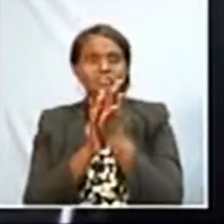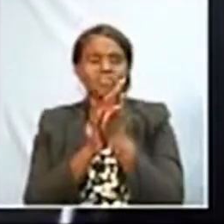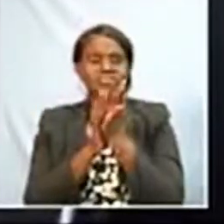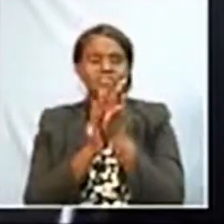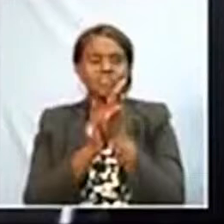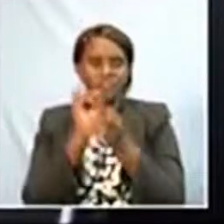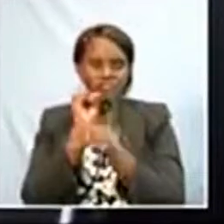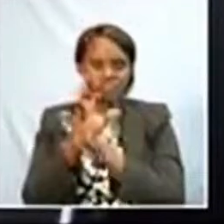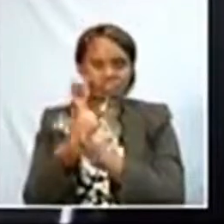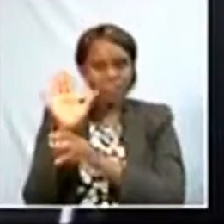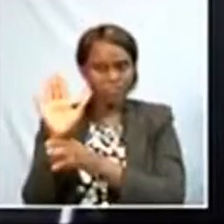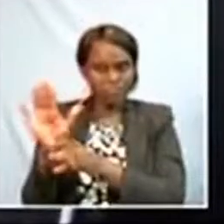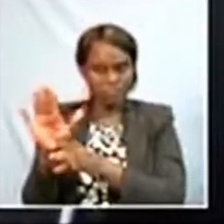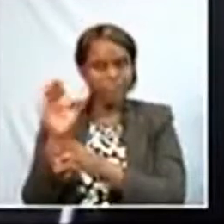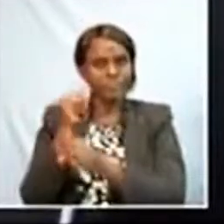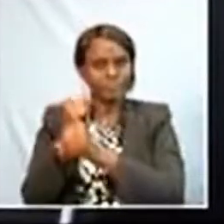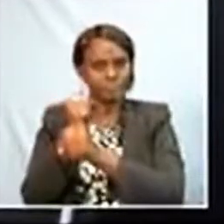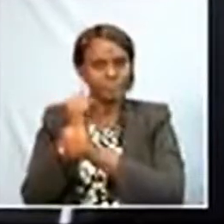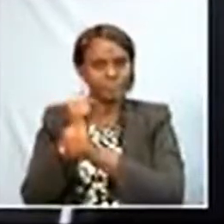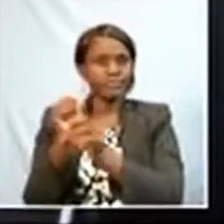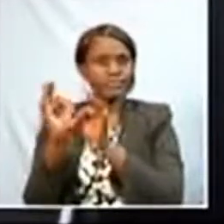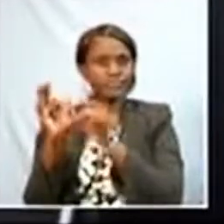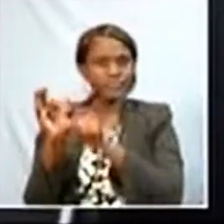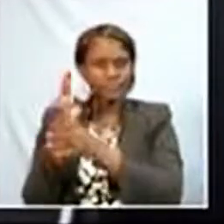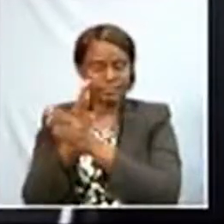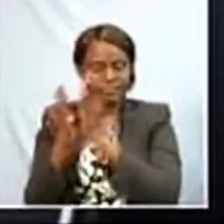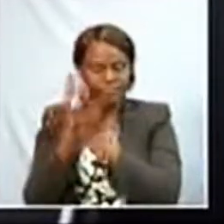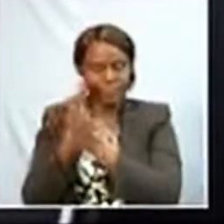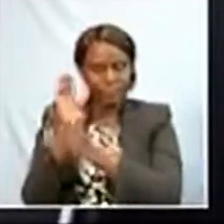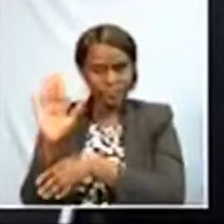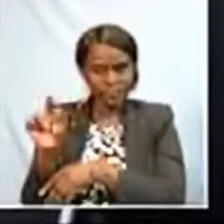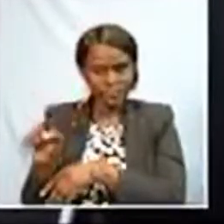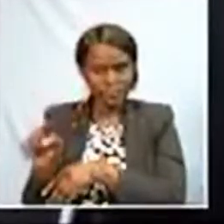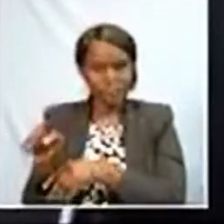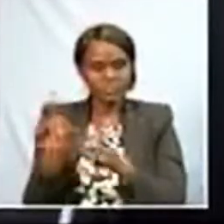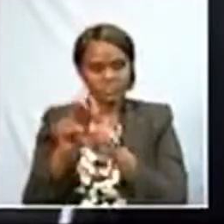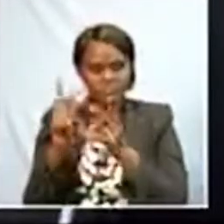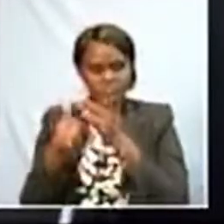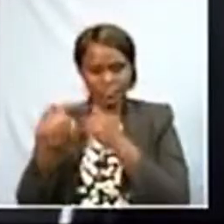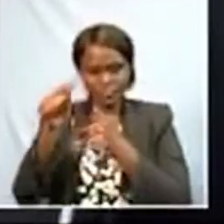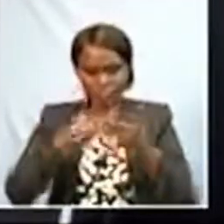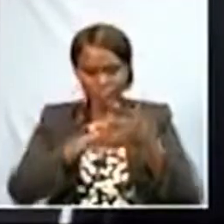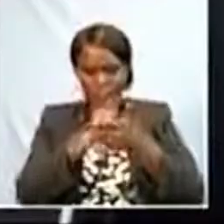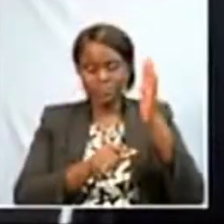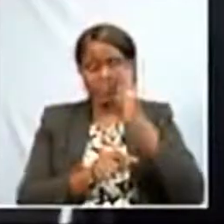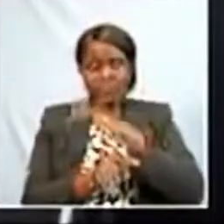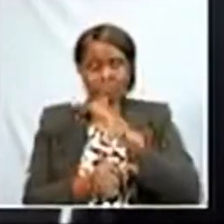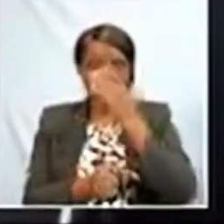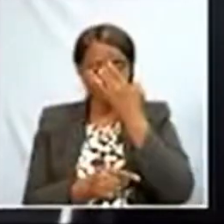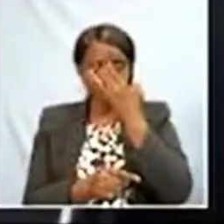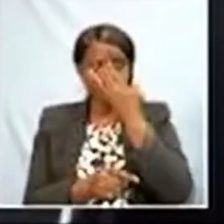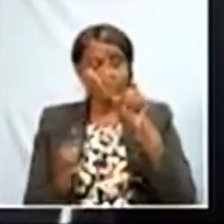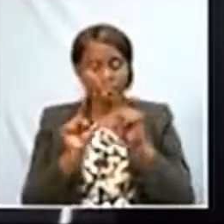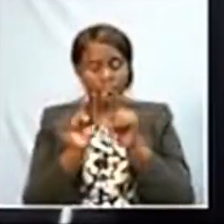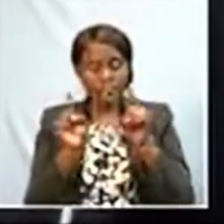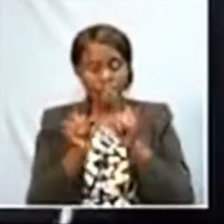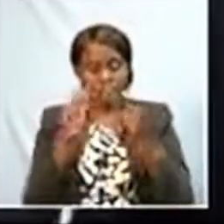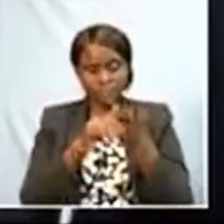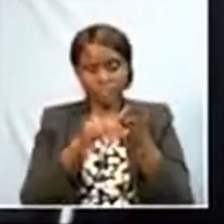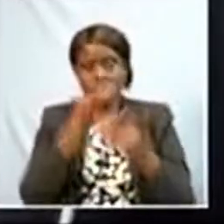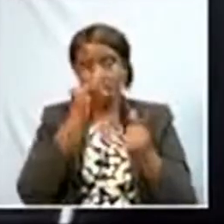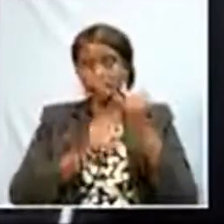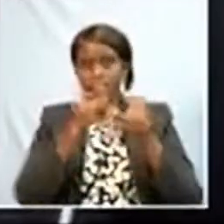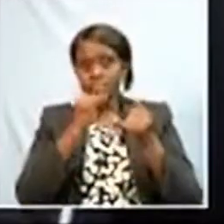They were already under work in progress. Construction is going on. So they terminated, and the